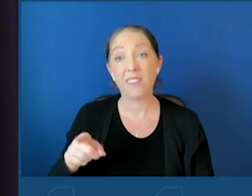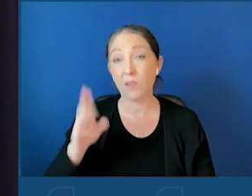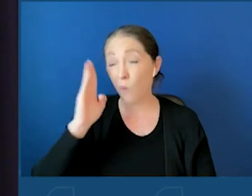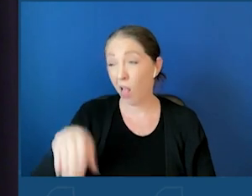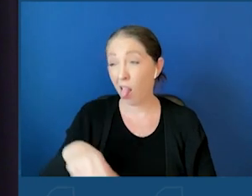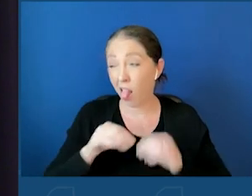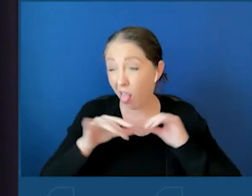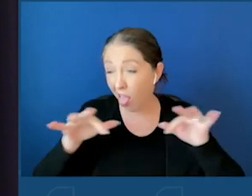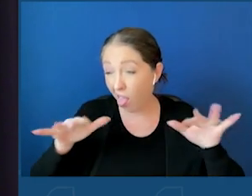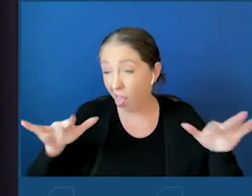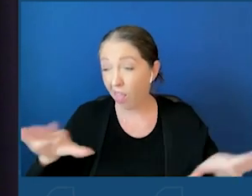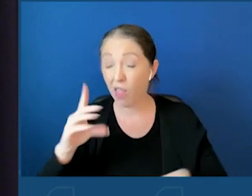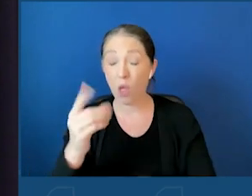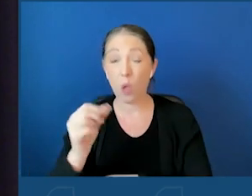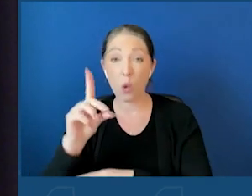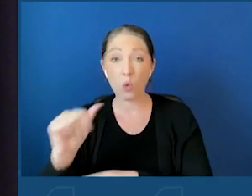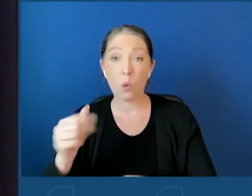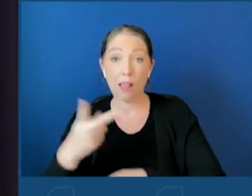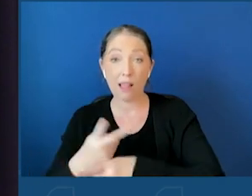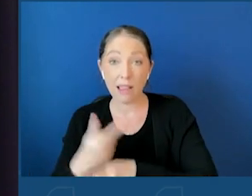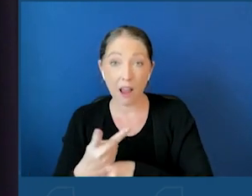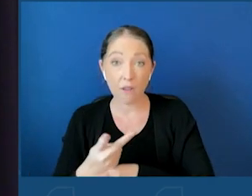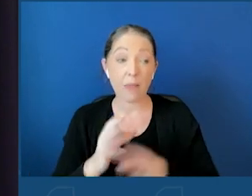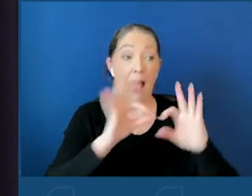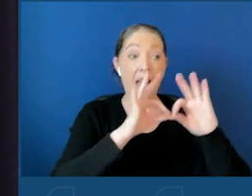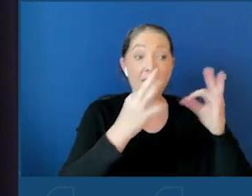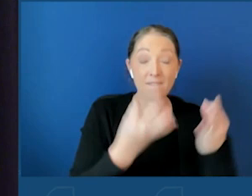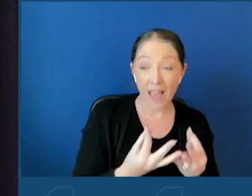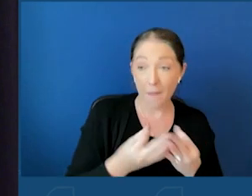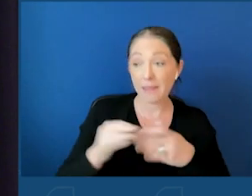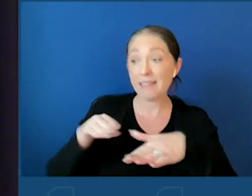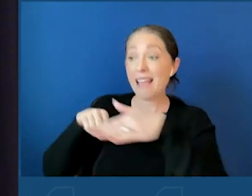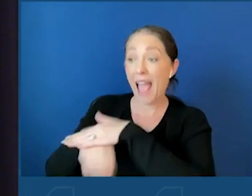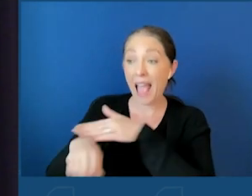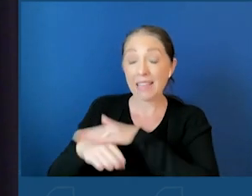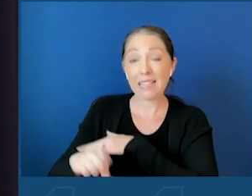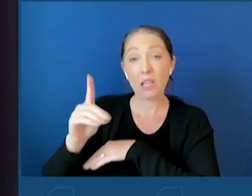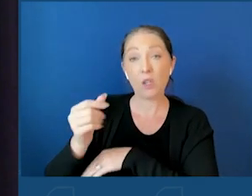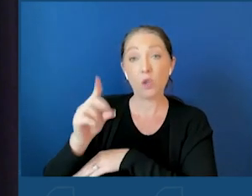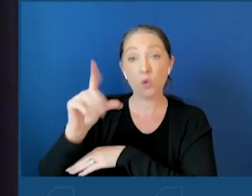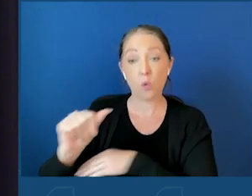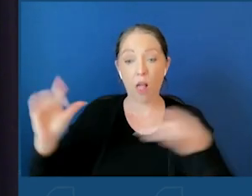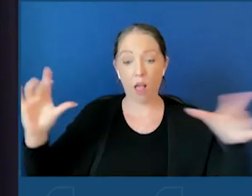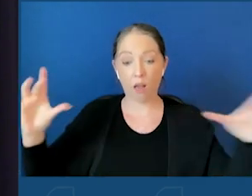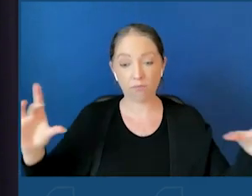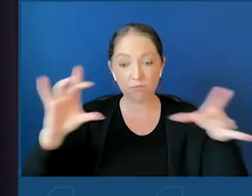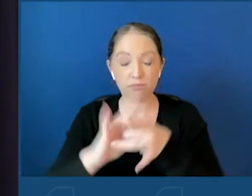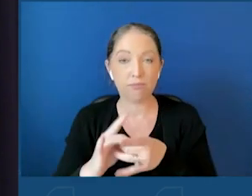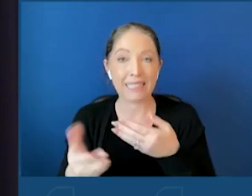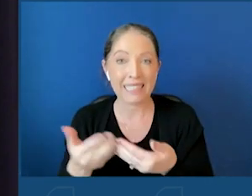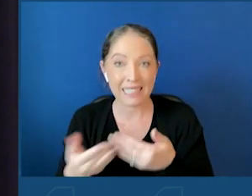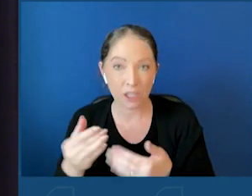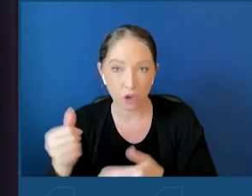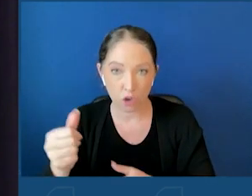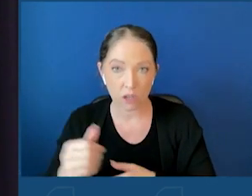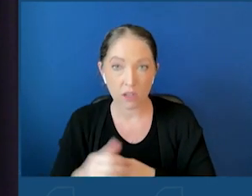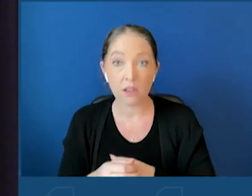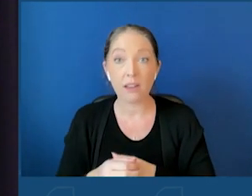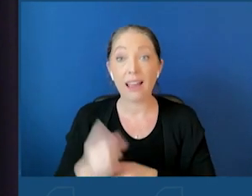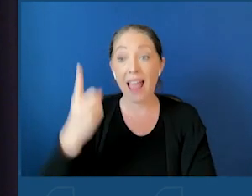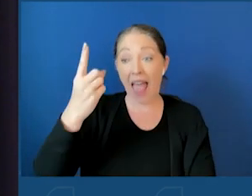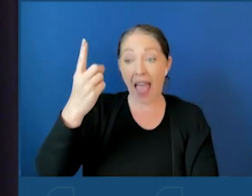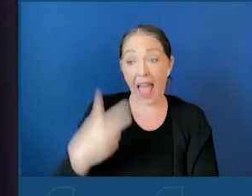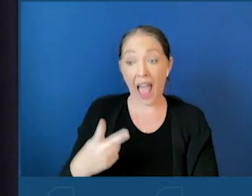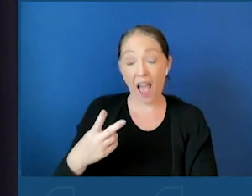better connect families with access to the doula care in their own communities. Nearly half of all births in New York